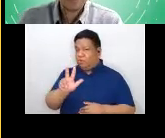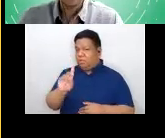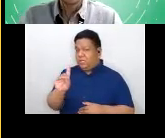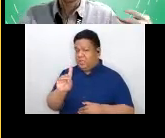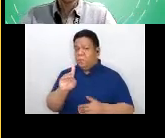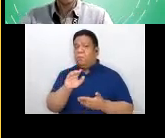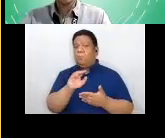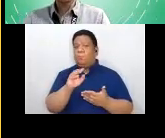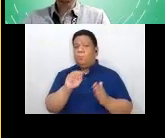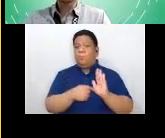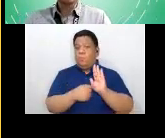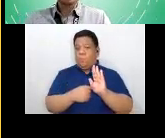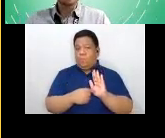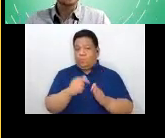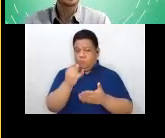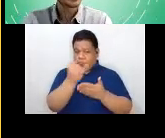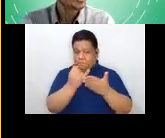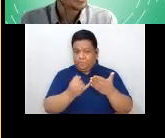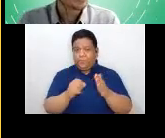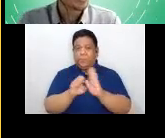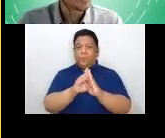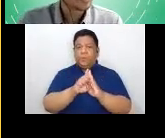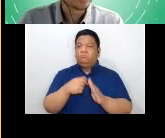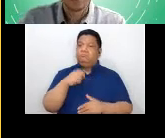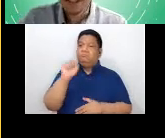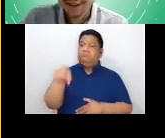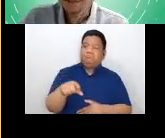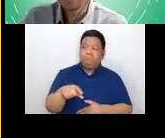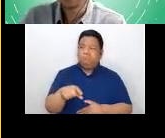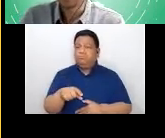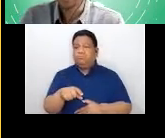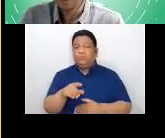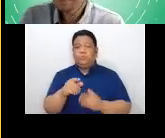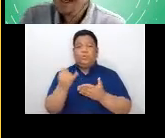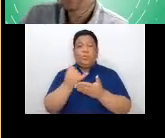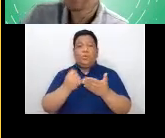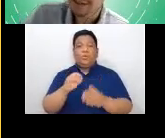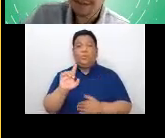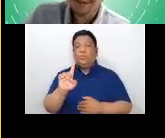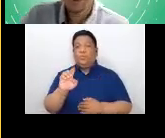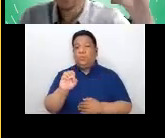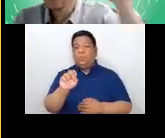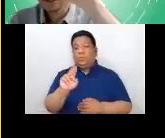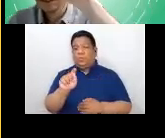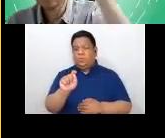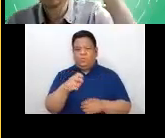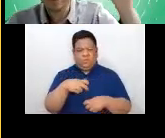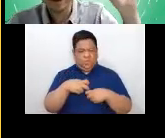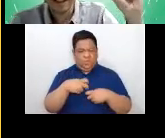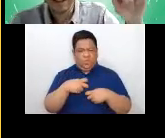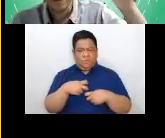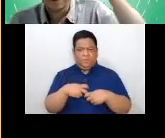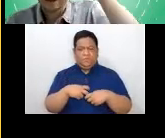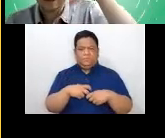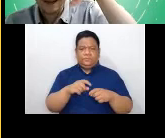because if I were to ask you to draw for me a donut on a piece of paper, it would be kind of difficult. You'd have to do a series of